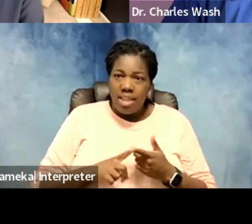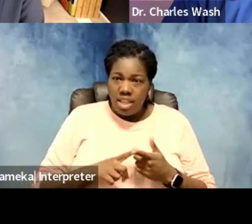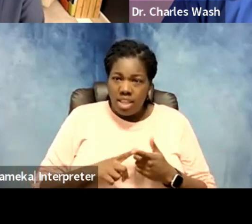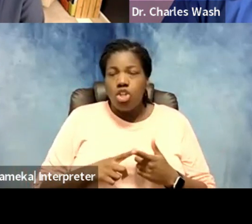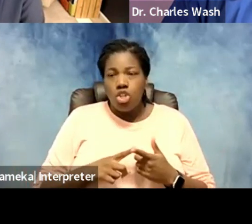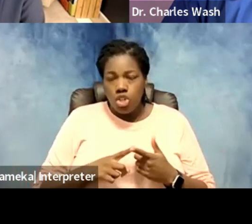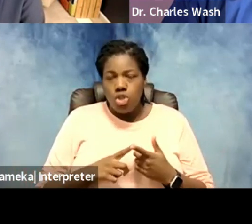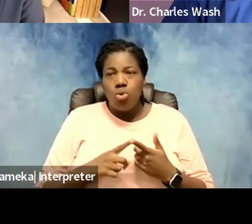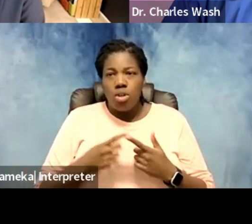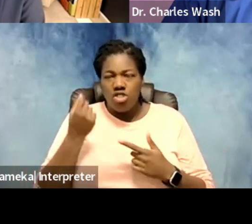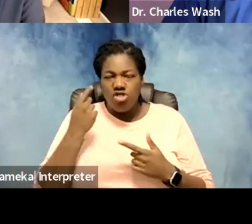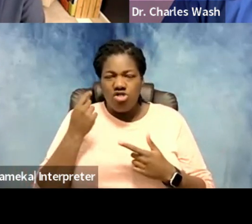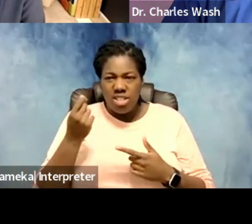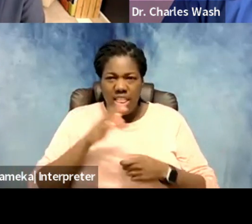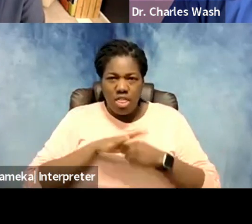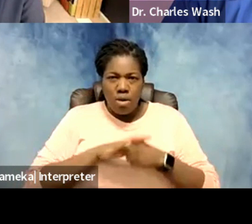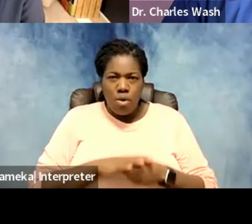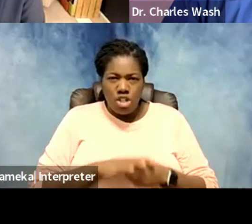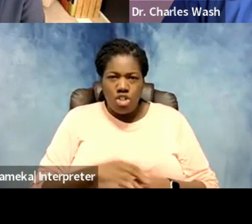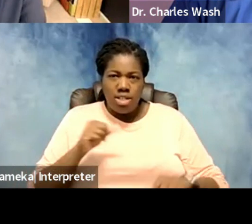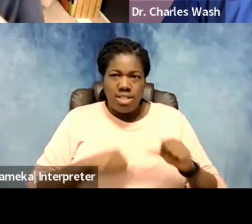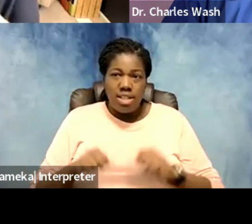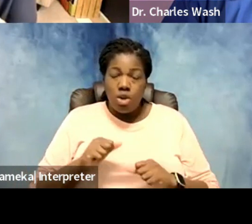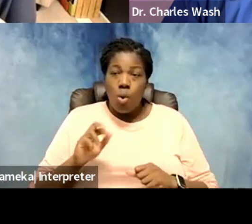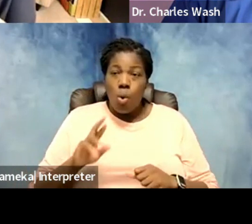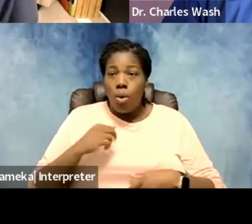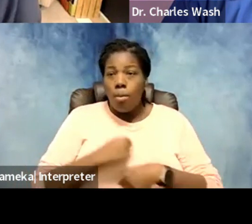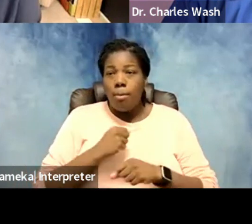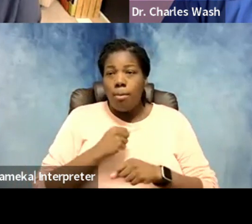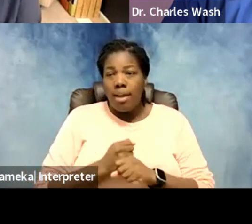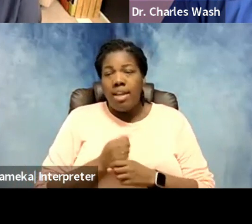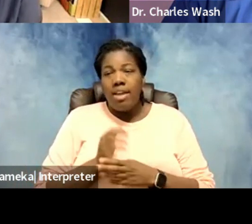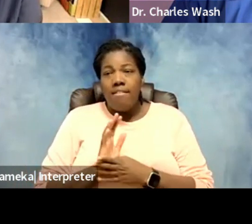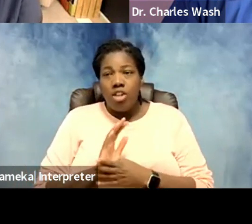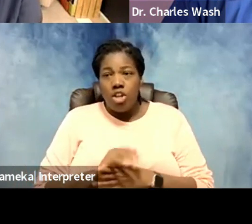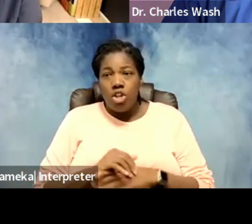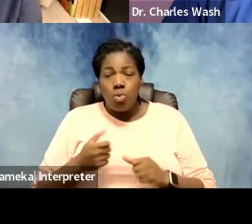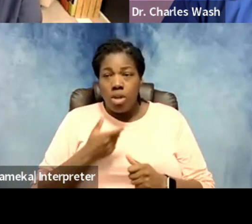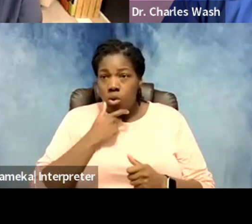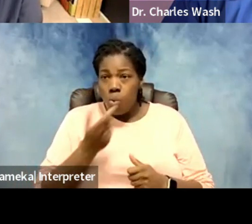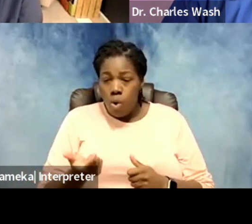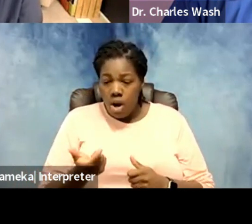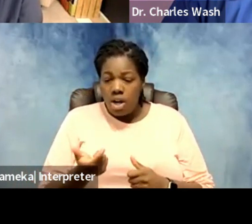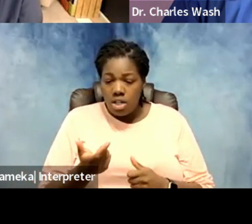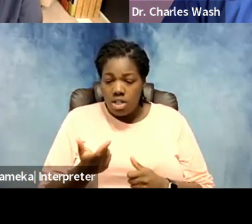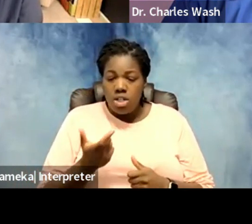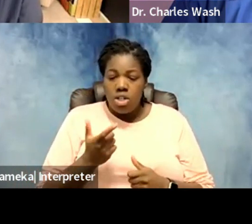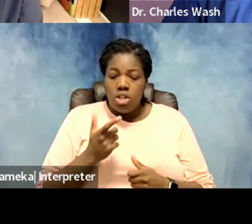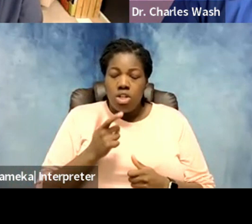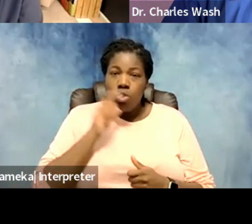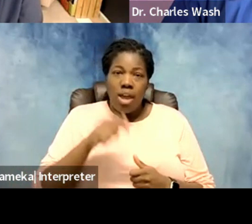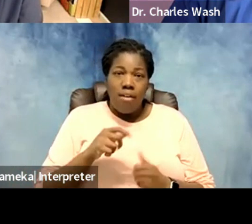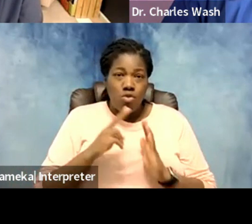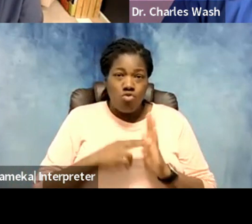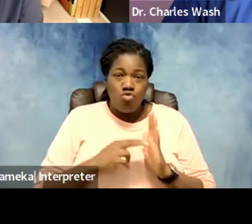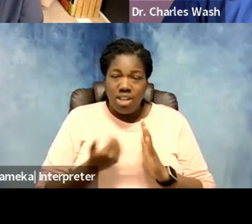the pressure there. Or in the alternative, making a video that you could just simply watch, right? So you don't have to read anything. You can